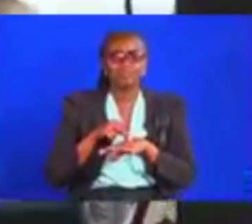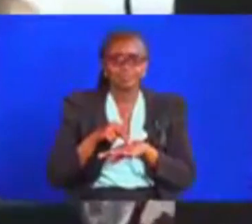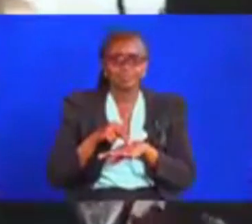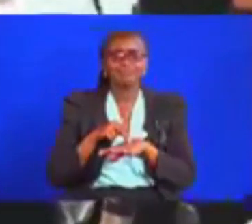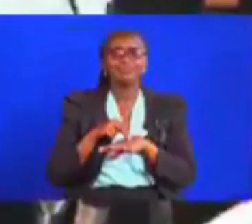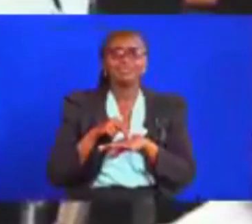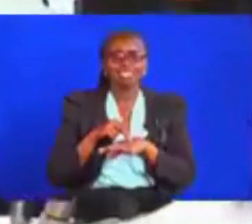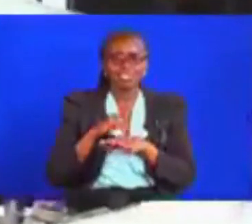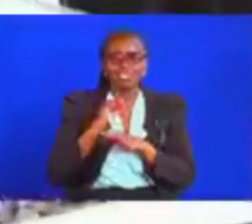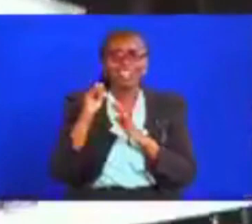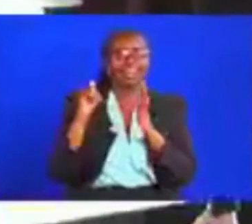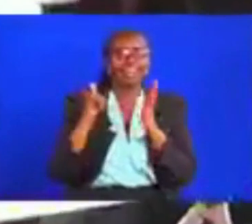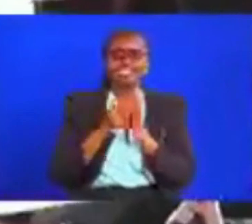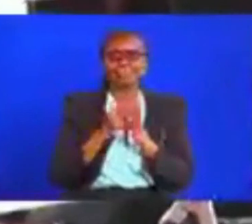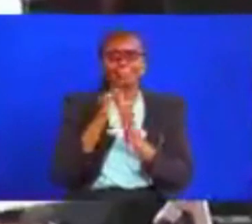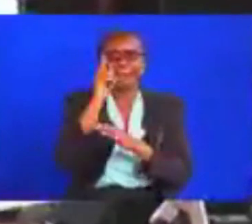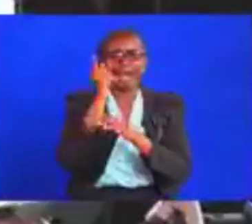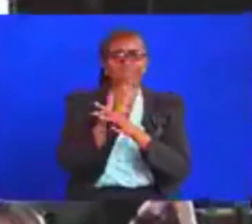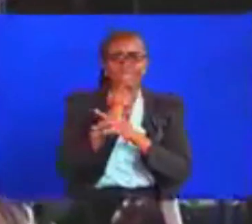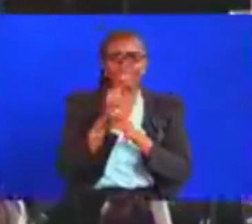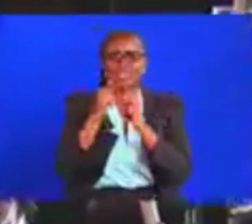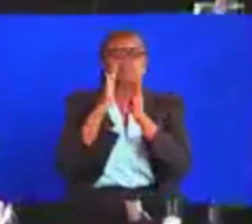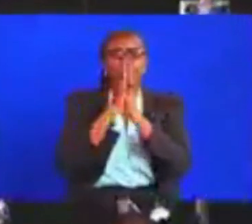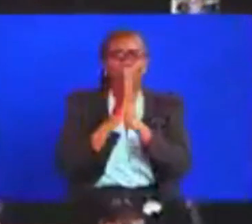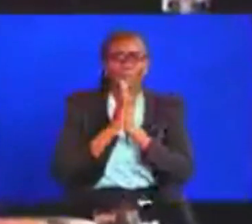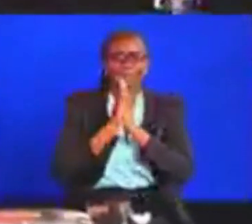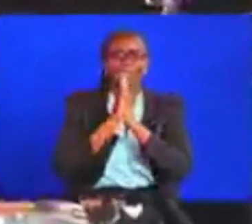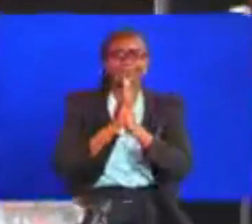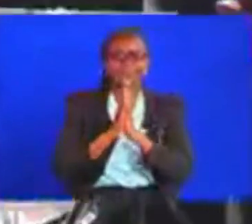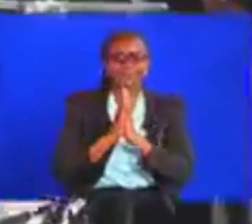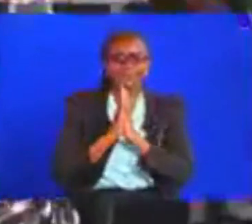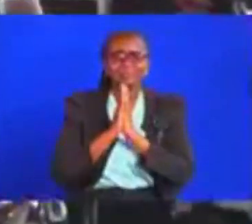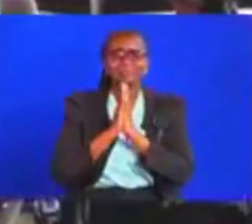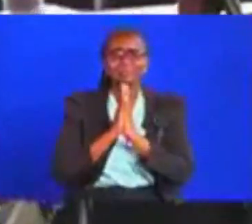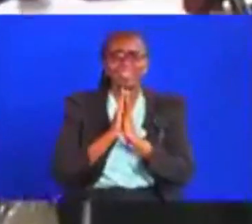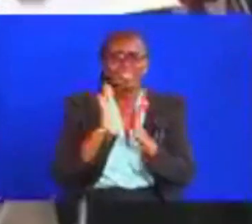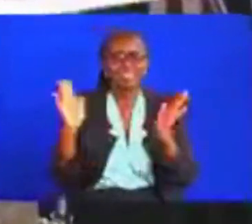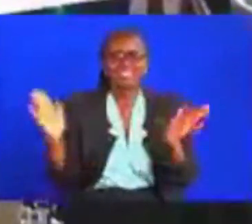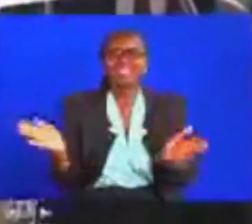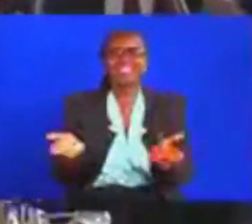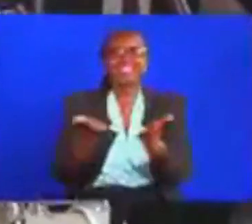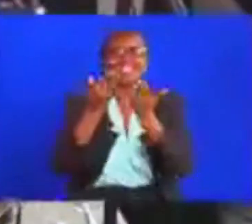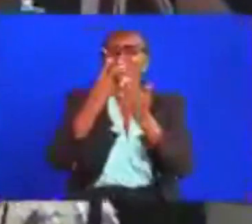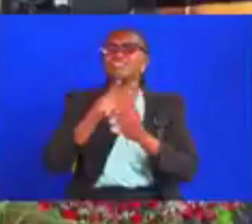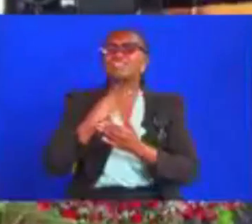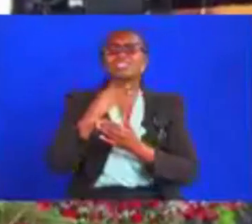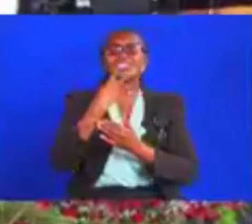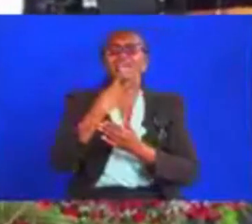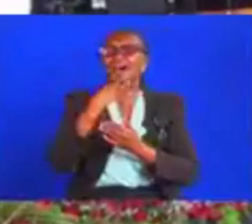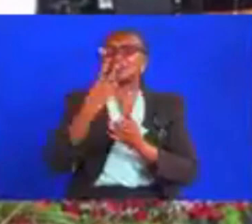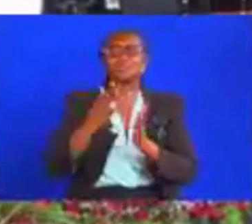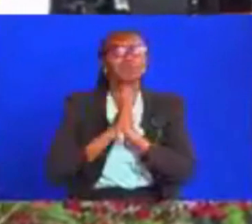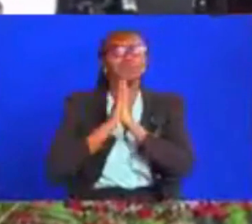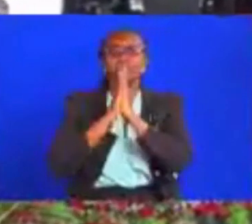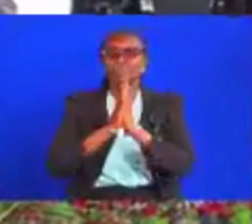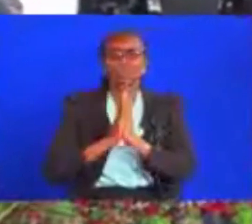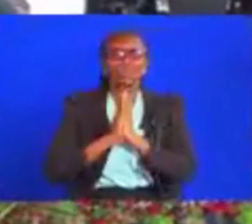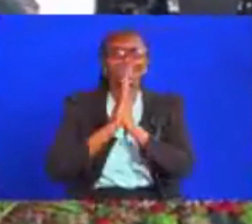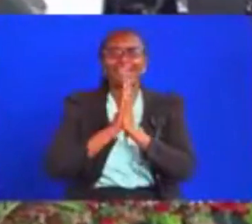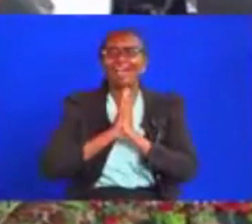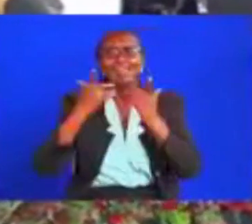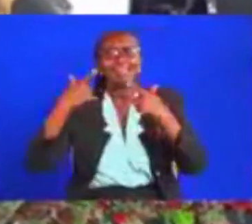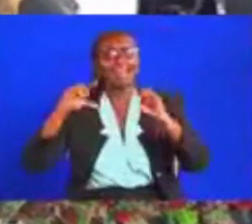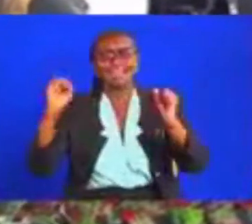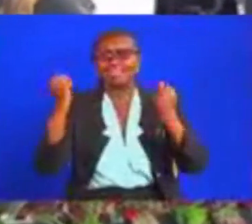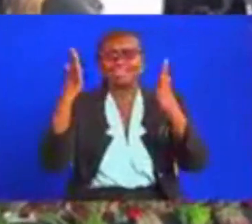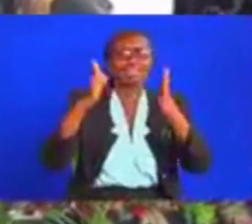Just a minute to pray. Right to the back. Lift up a sound of prayer. Let the Savior